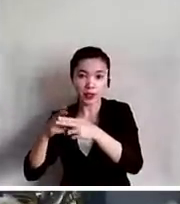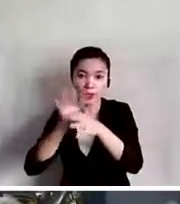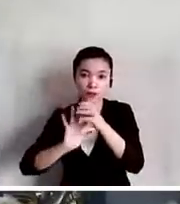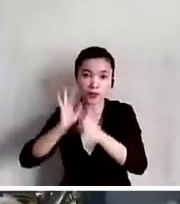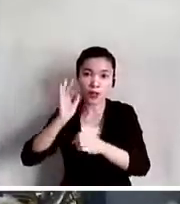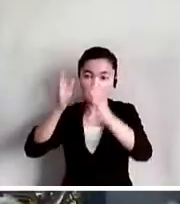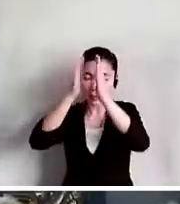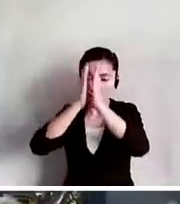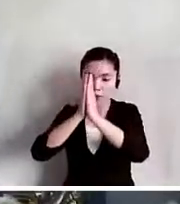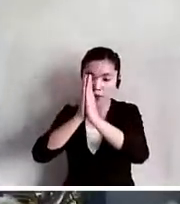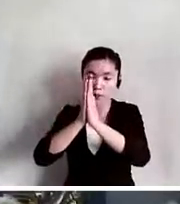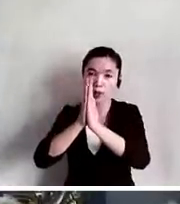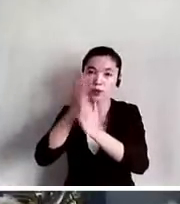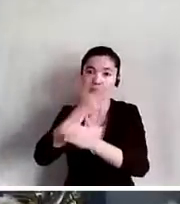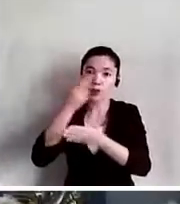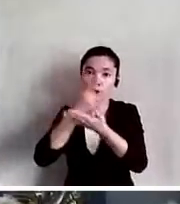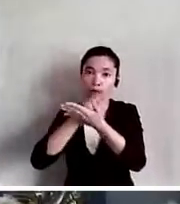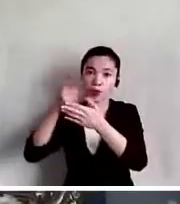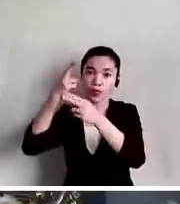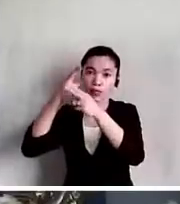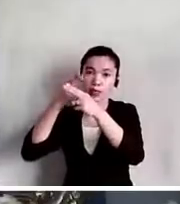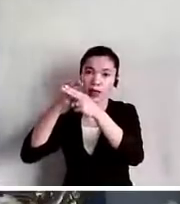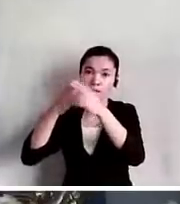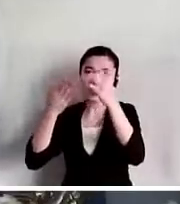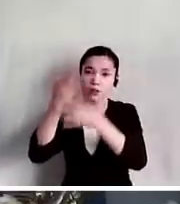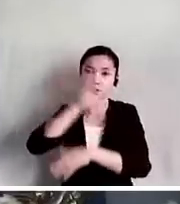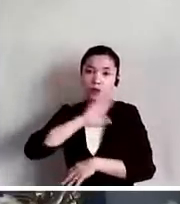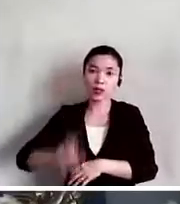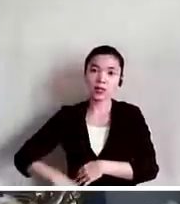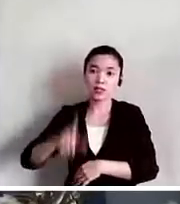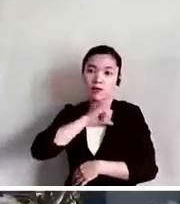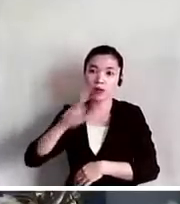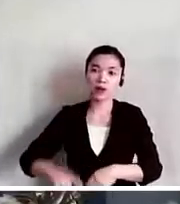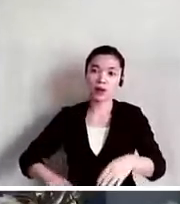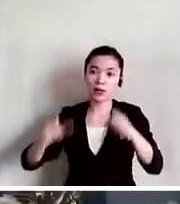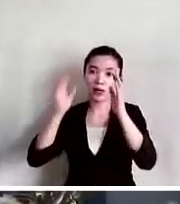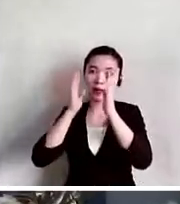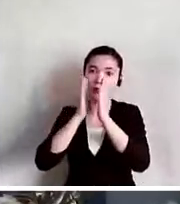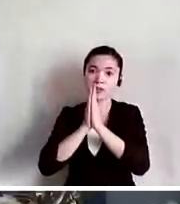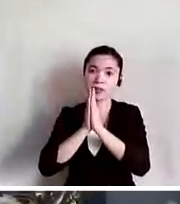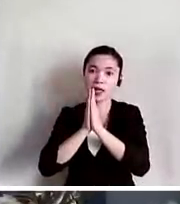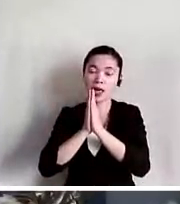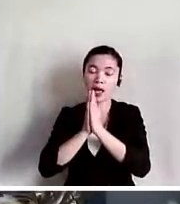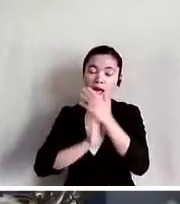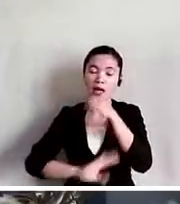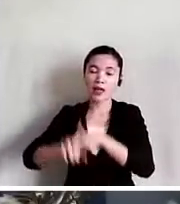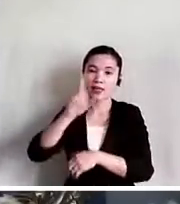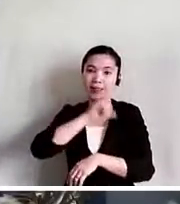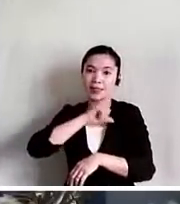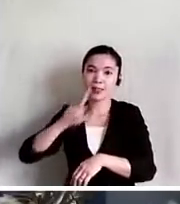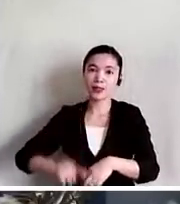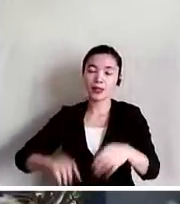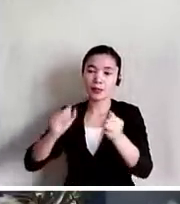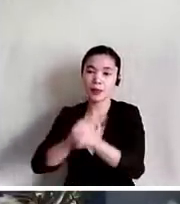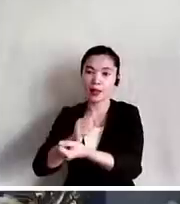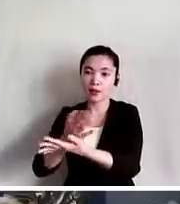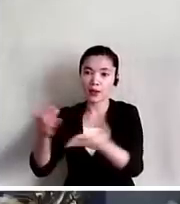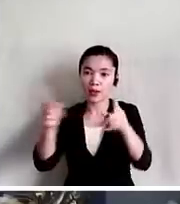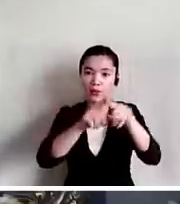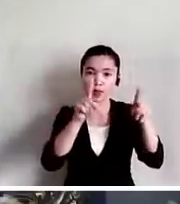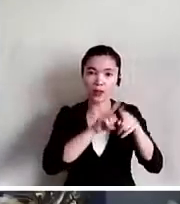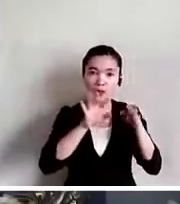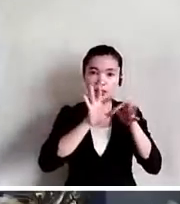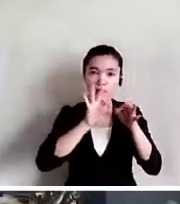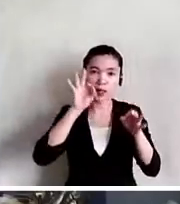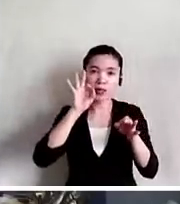holy name. Through Christ our Lord. Amen. The Lord be with you. And with your spirit. And may Almighty God